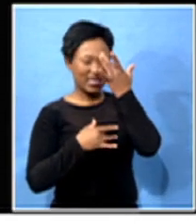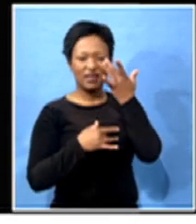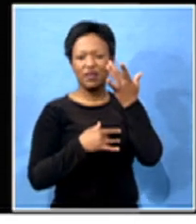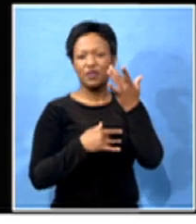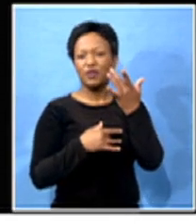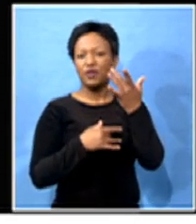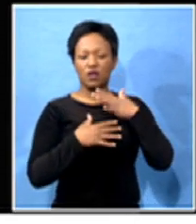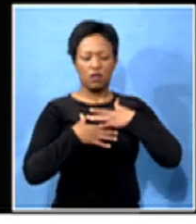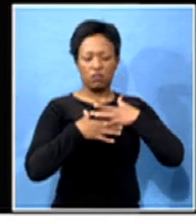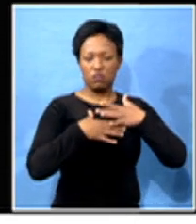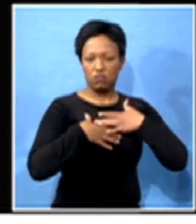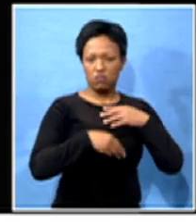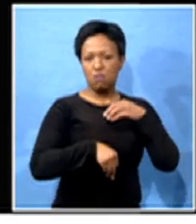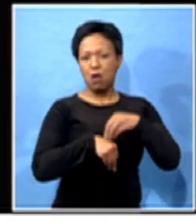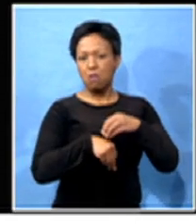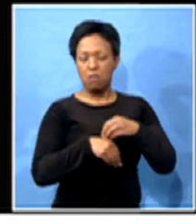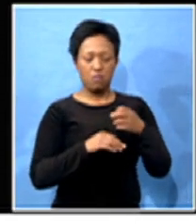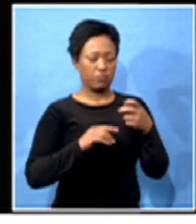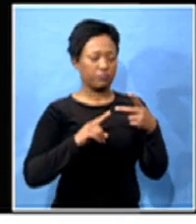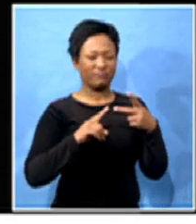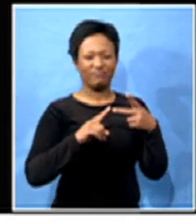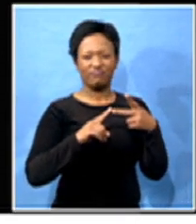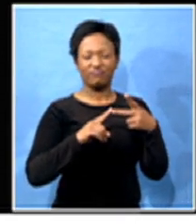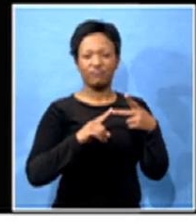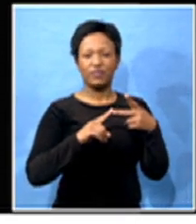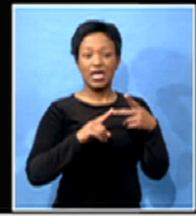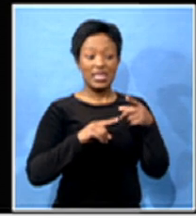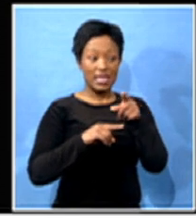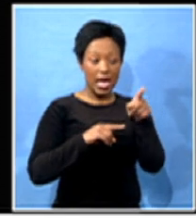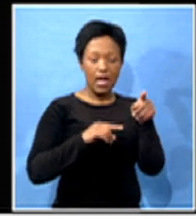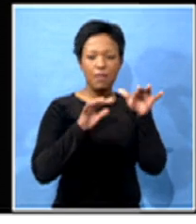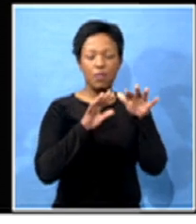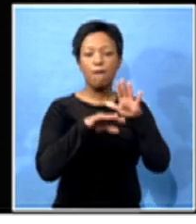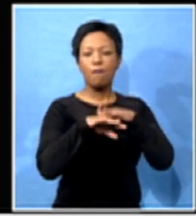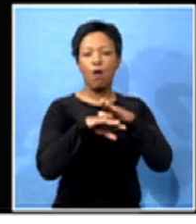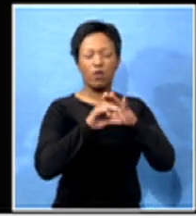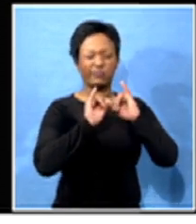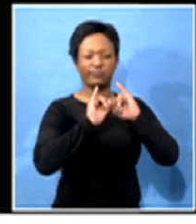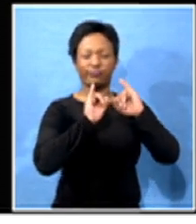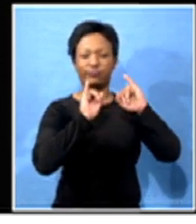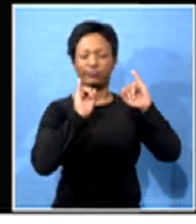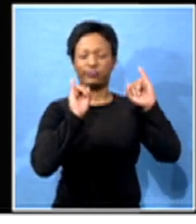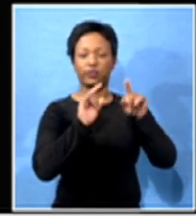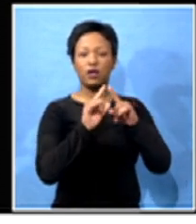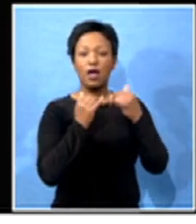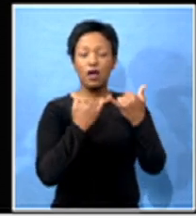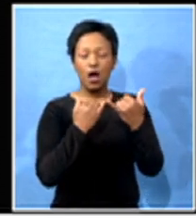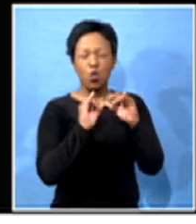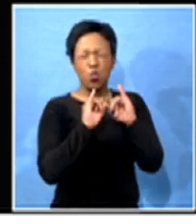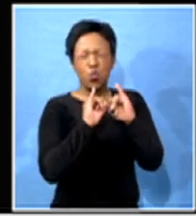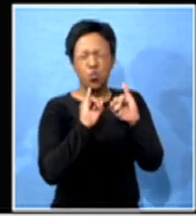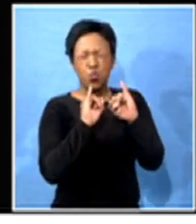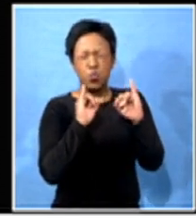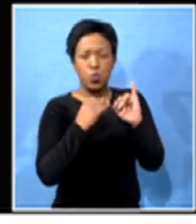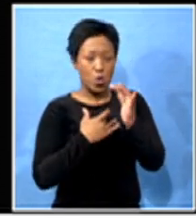as respiratory illnesses, they became more vulnerable and they are becoming even more ill.